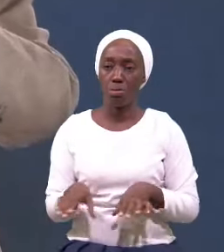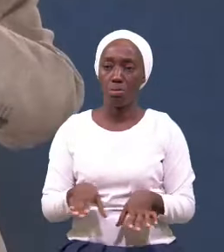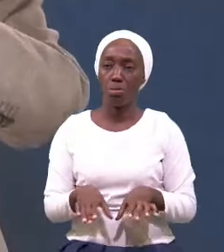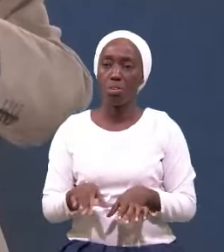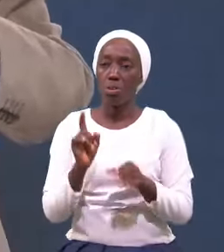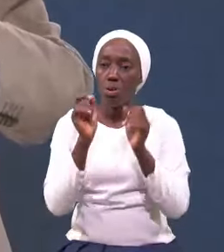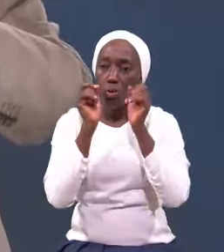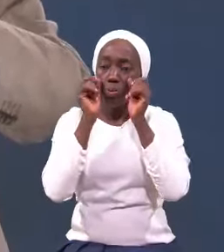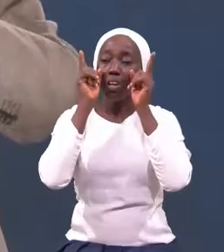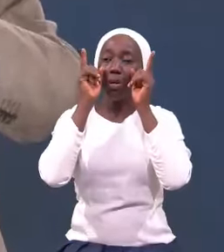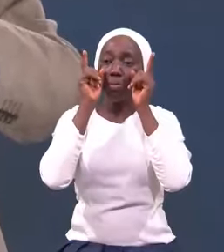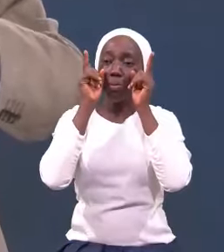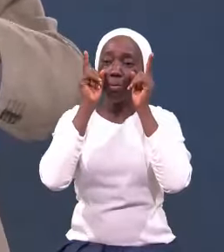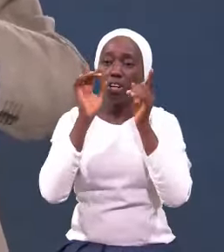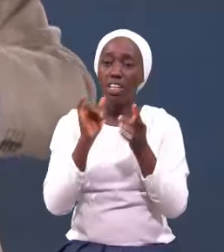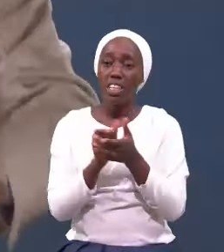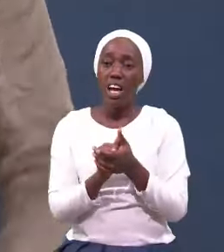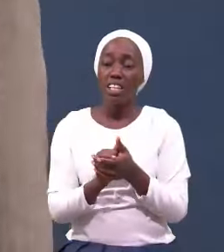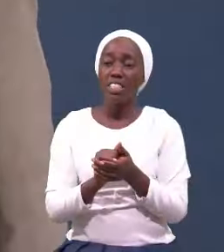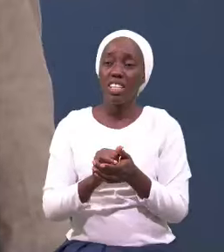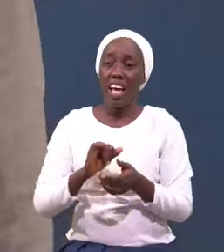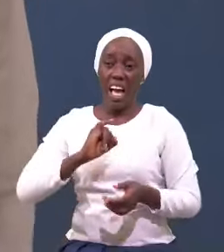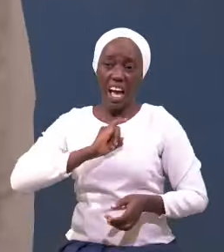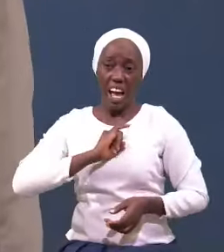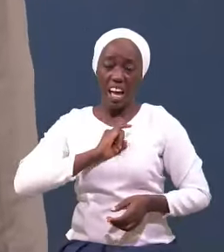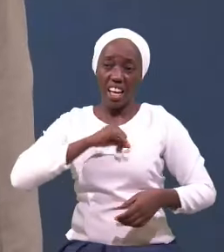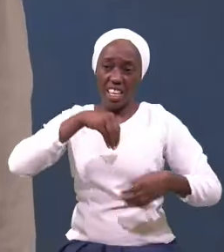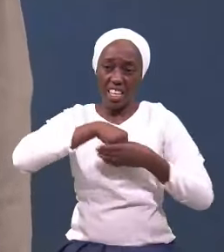up. That one, the I inside you,